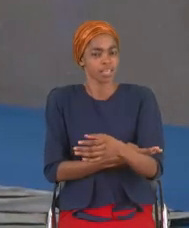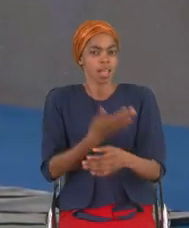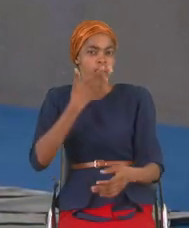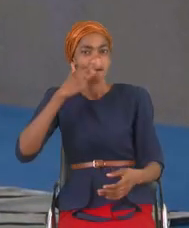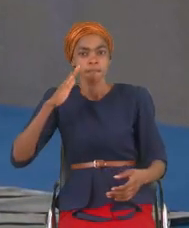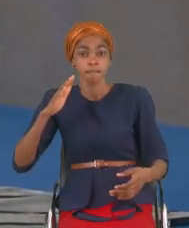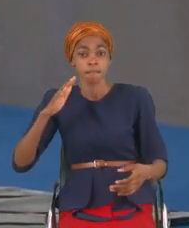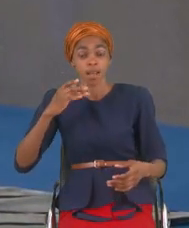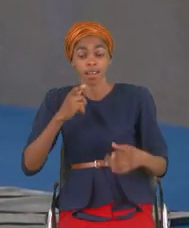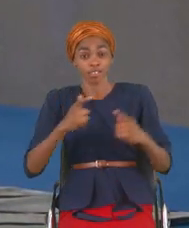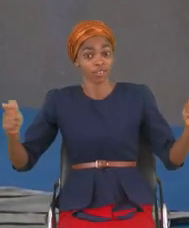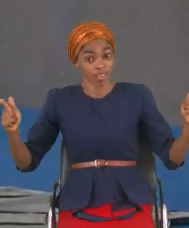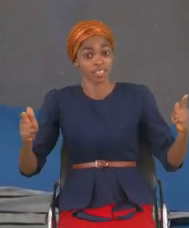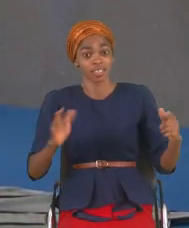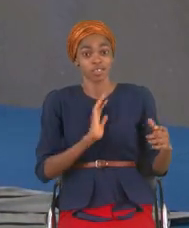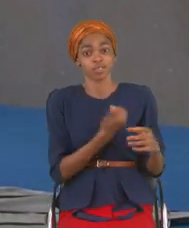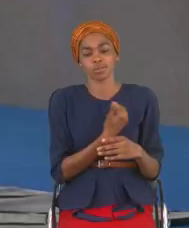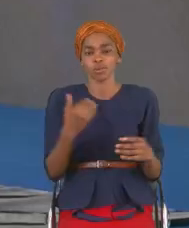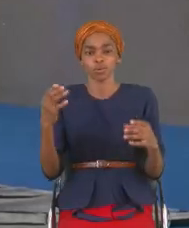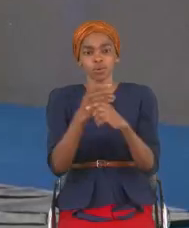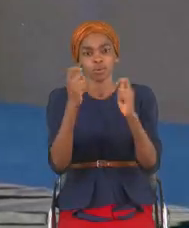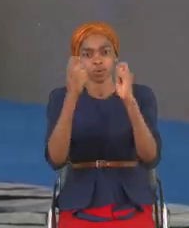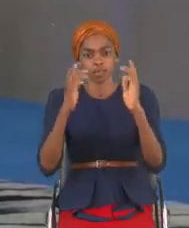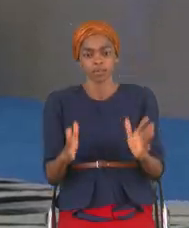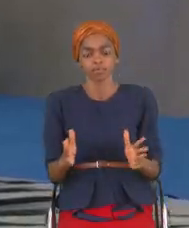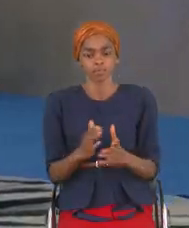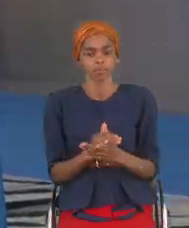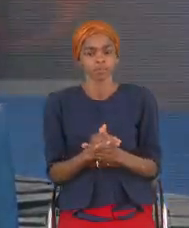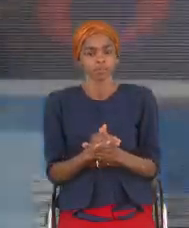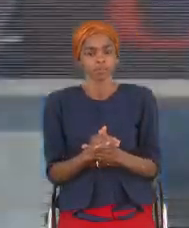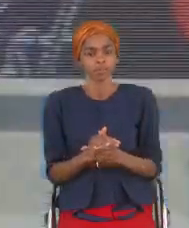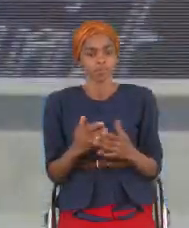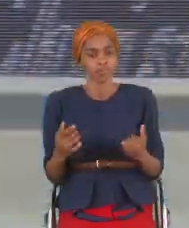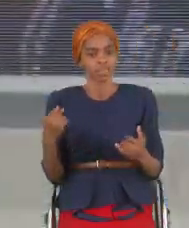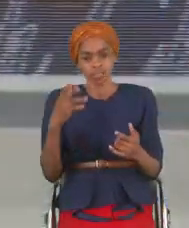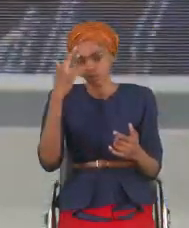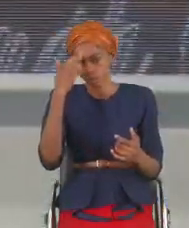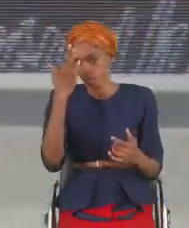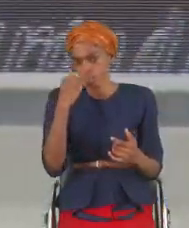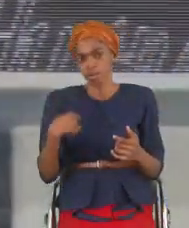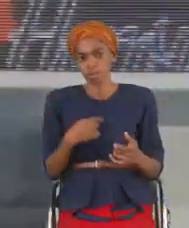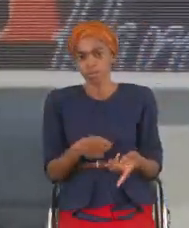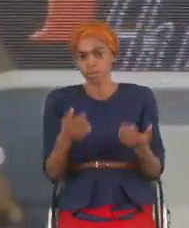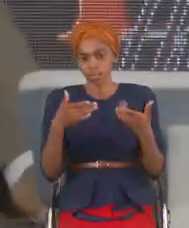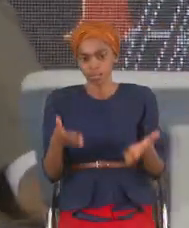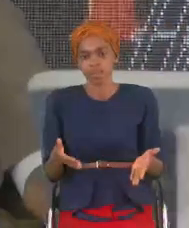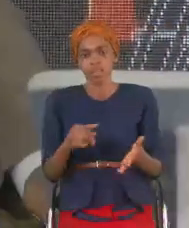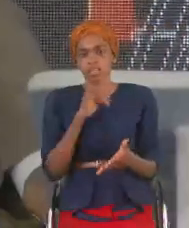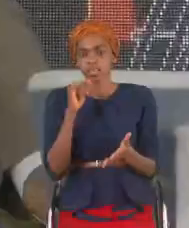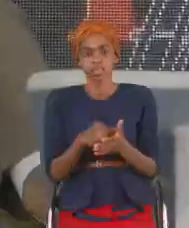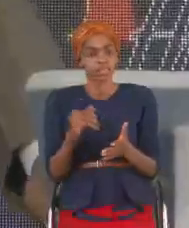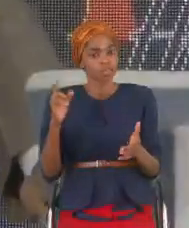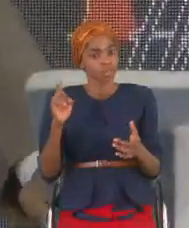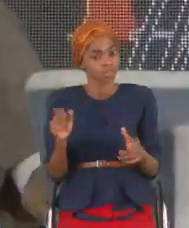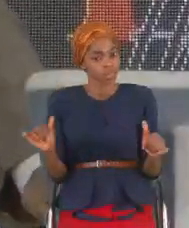soul winner and the reason we come here is so that the same scene